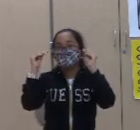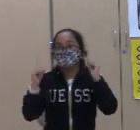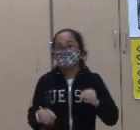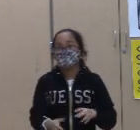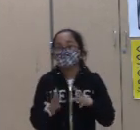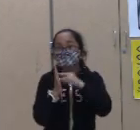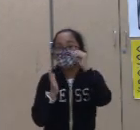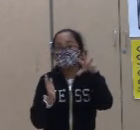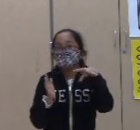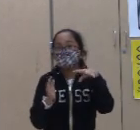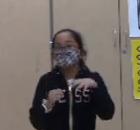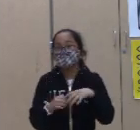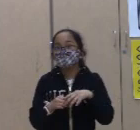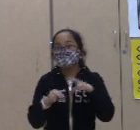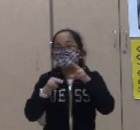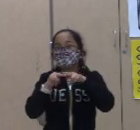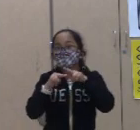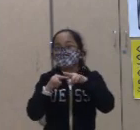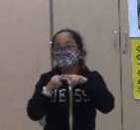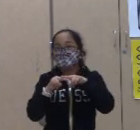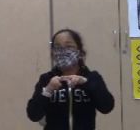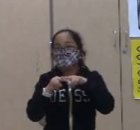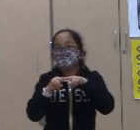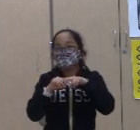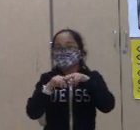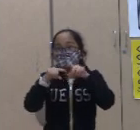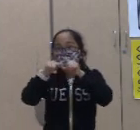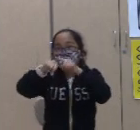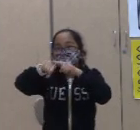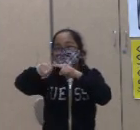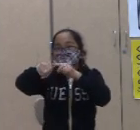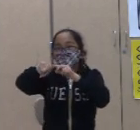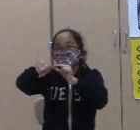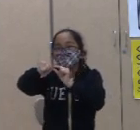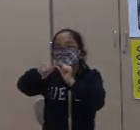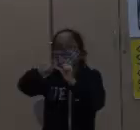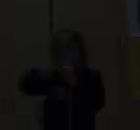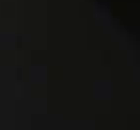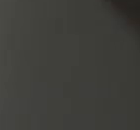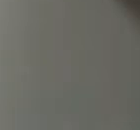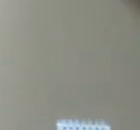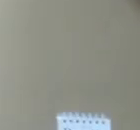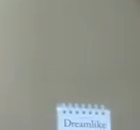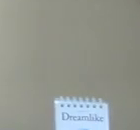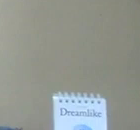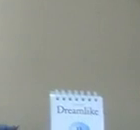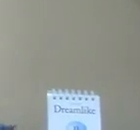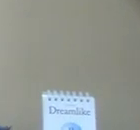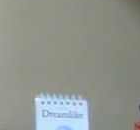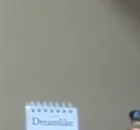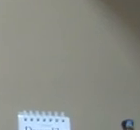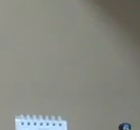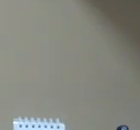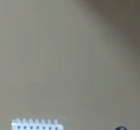So May celebrates Haitian Heritage Month as well as Asian and Pacific Islander Month. So